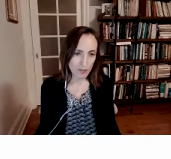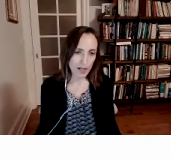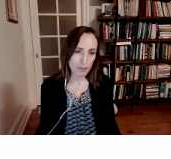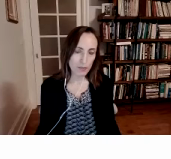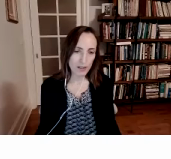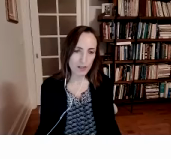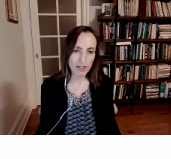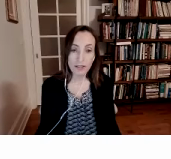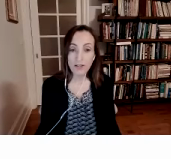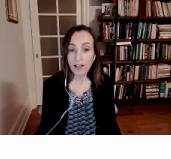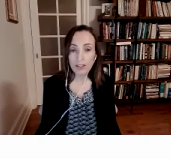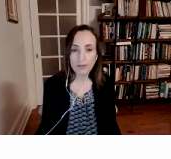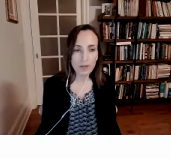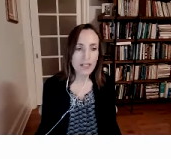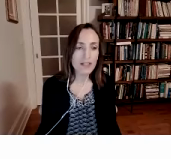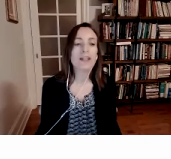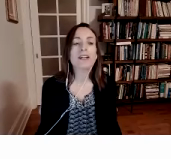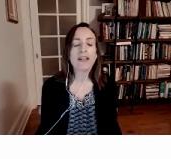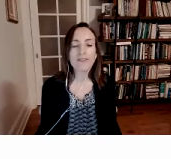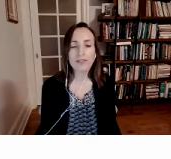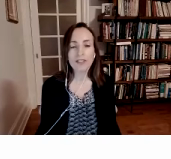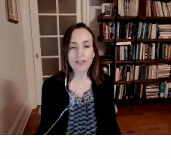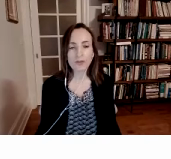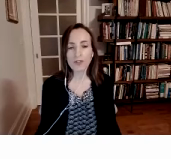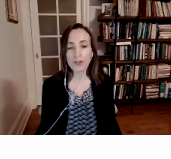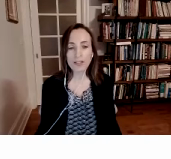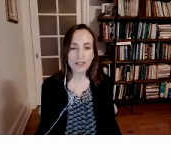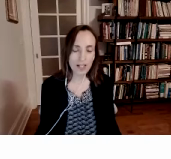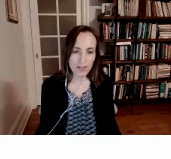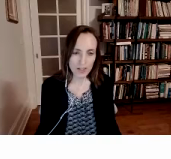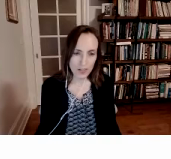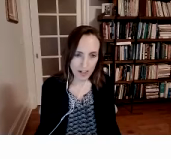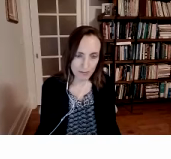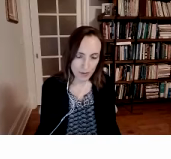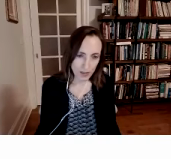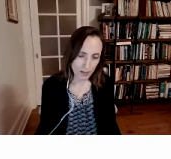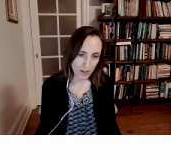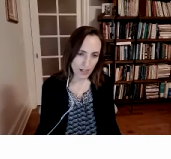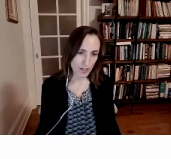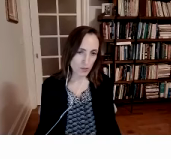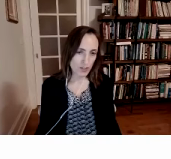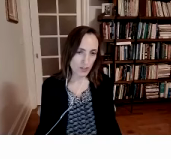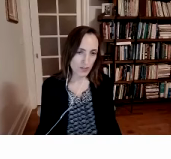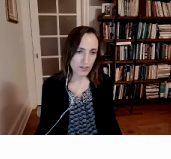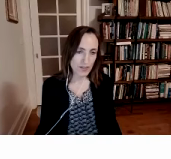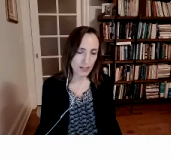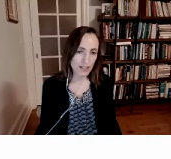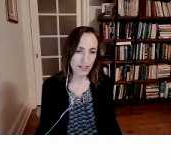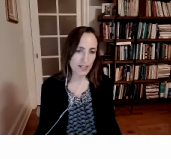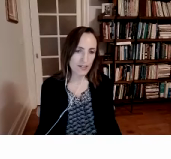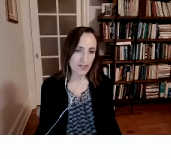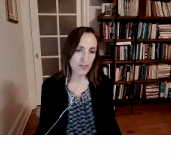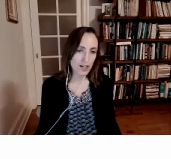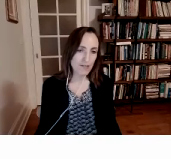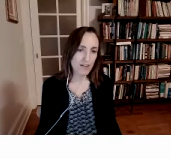friend of mine prepared a lasagna for me. I found it hard to enjoy the tasteless stuff. So the underlined expressions, lasagna